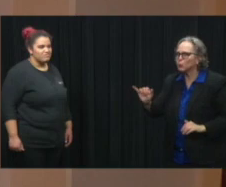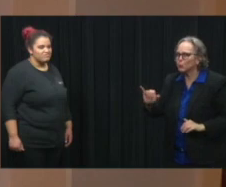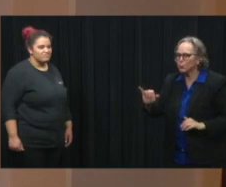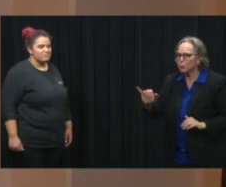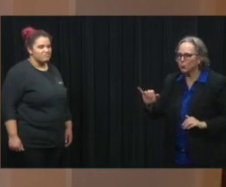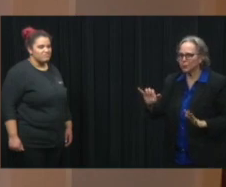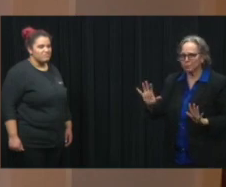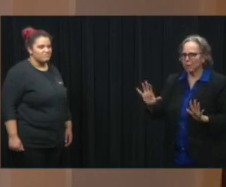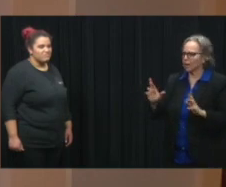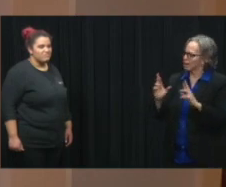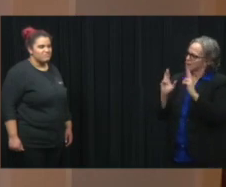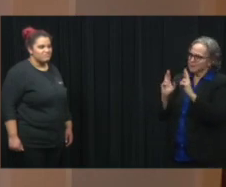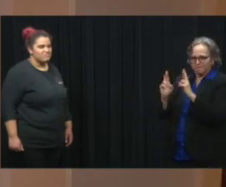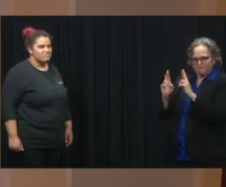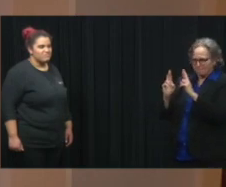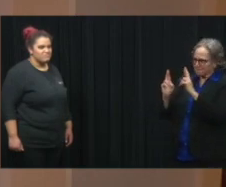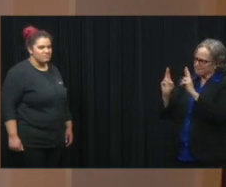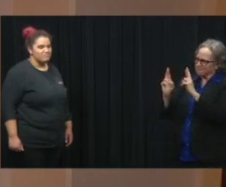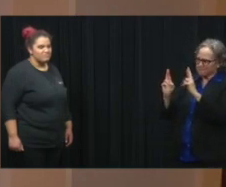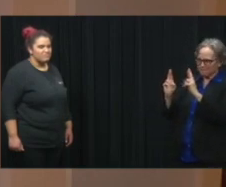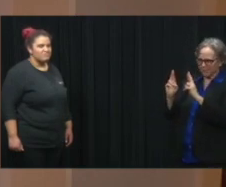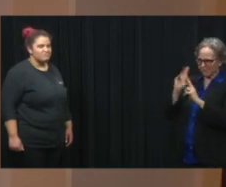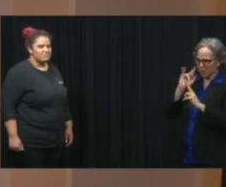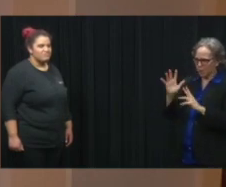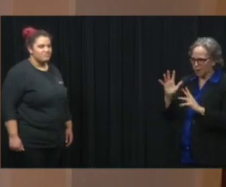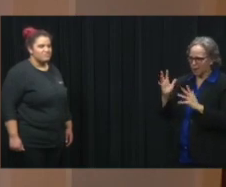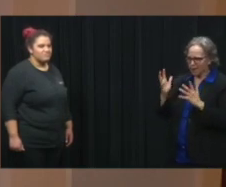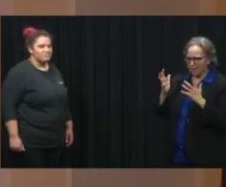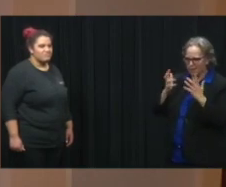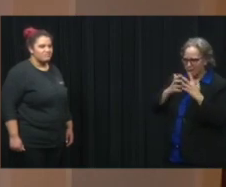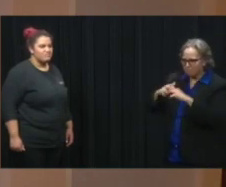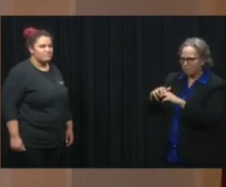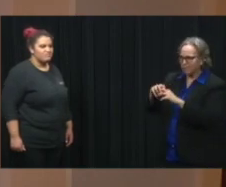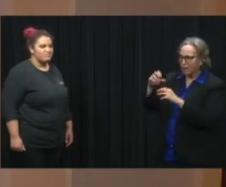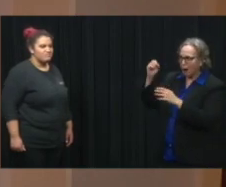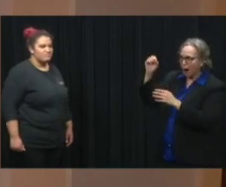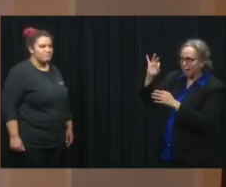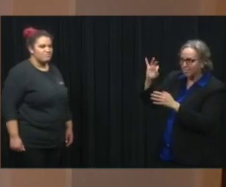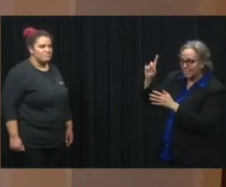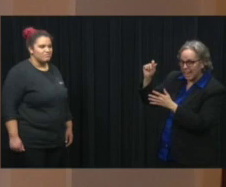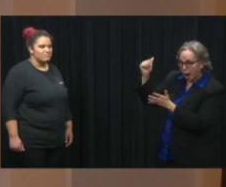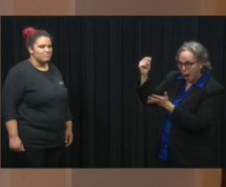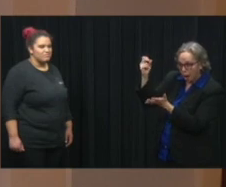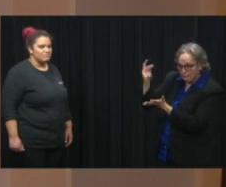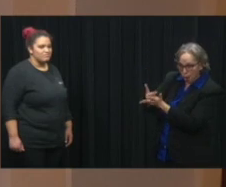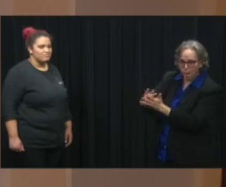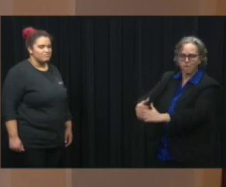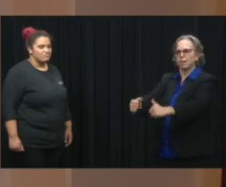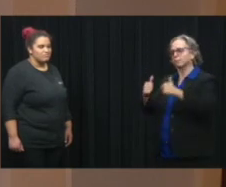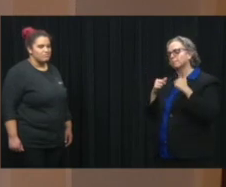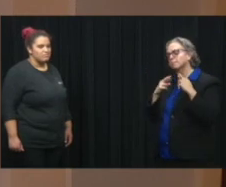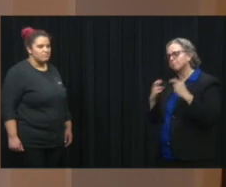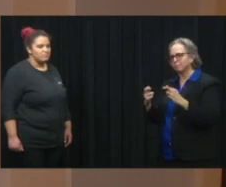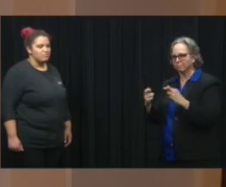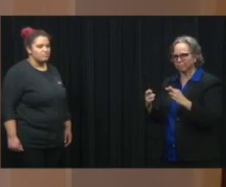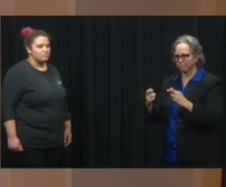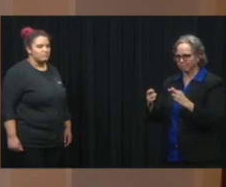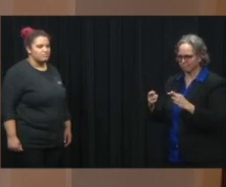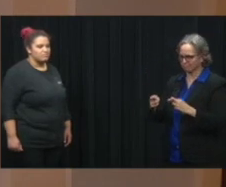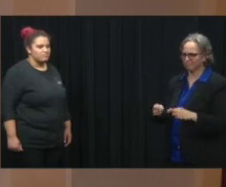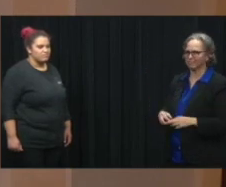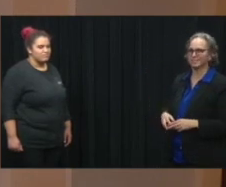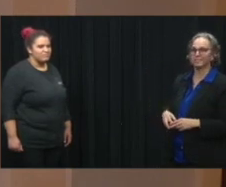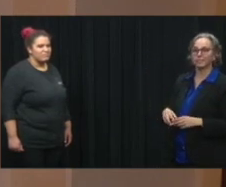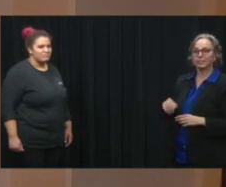our fingers crossed that it will get the approval as hopefully today, and this will